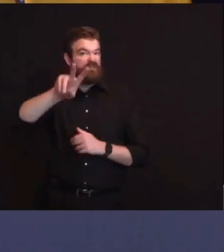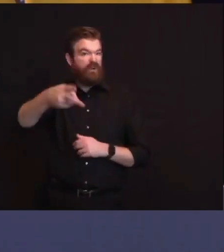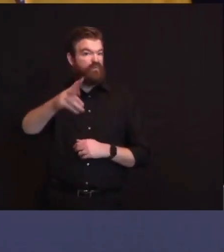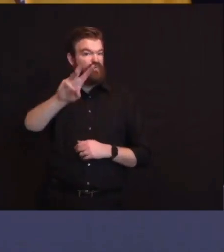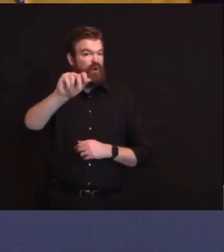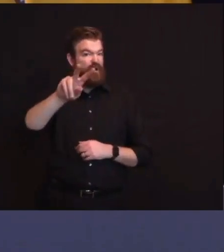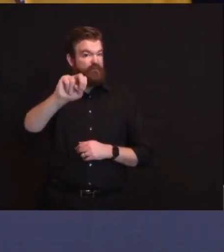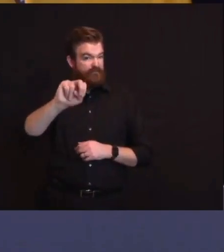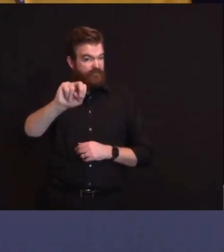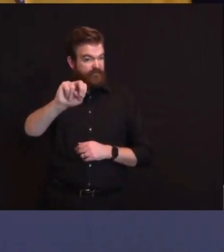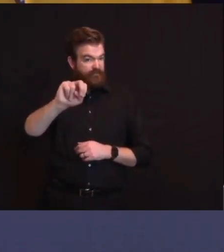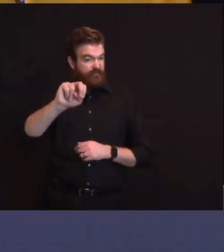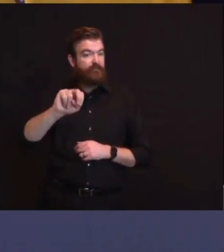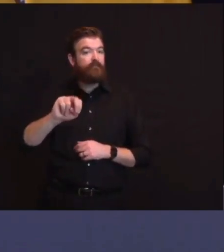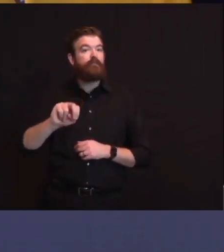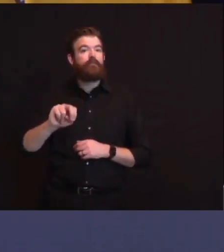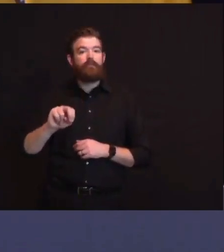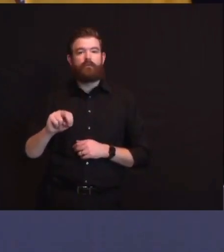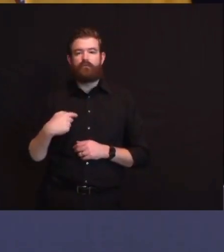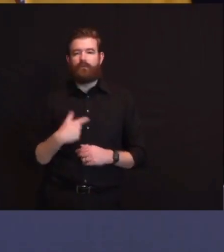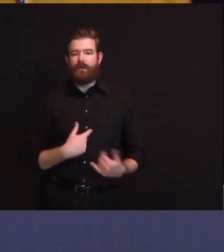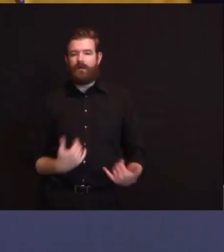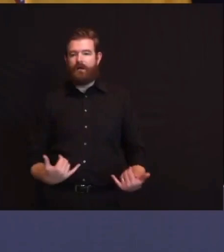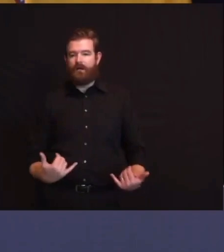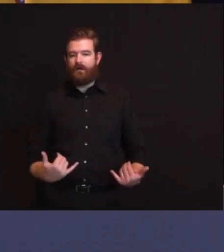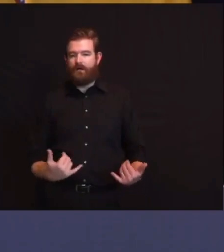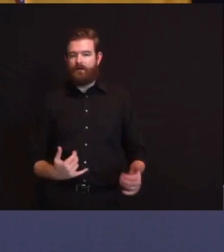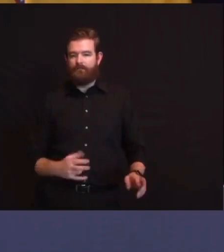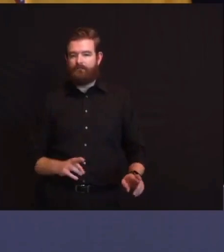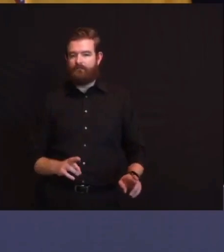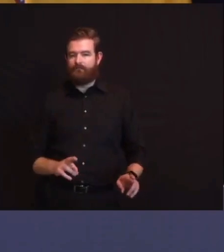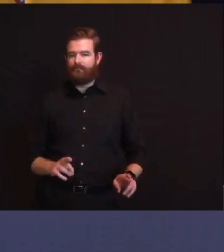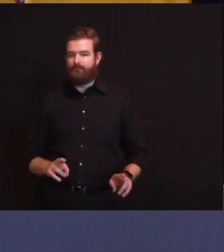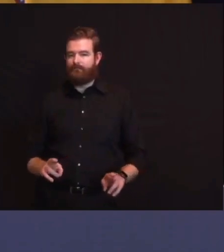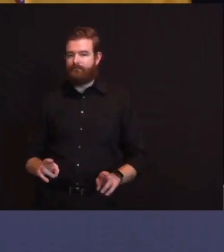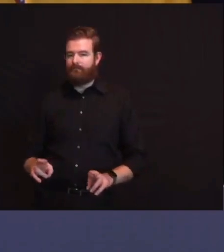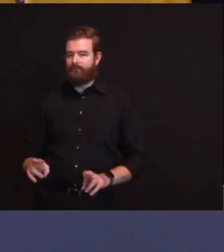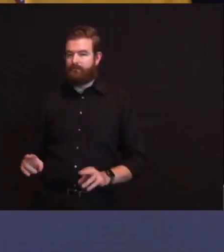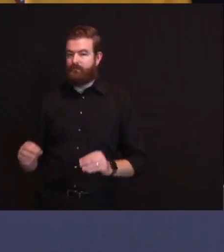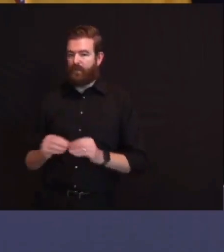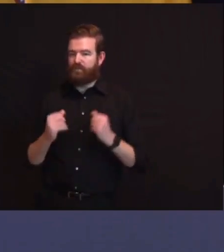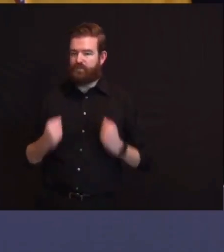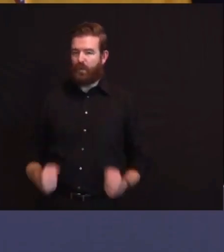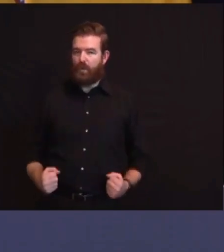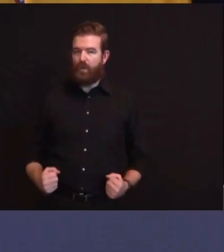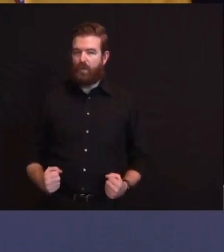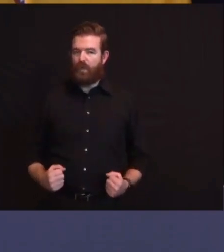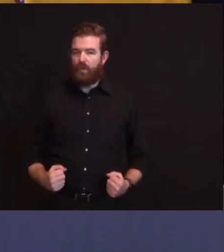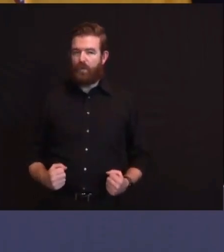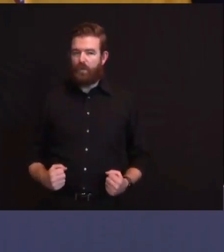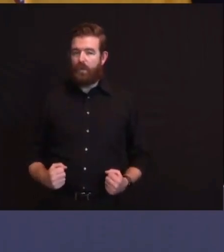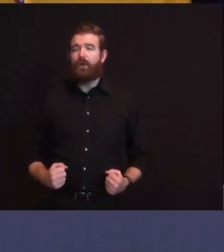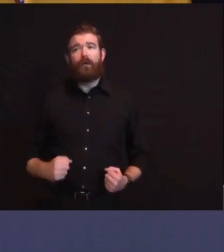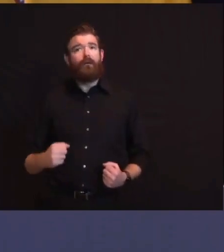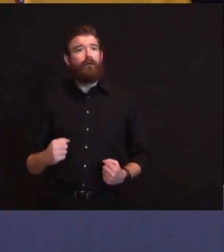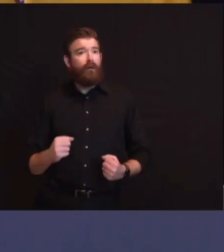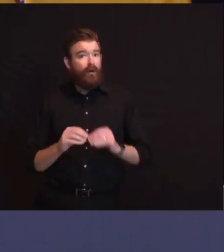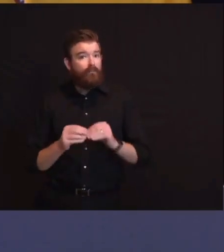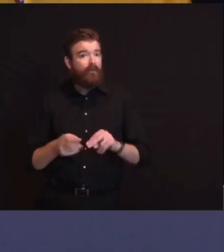we did enter this period in a very strong position. So the numbers are going up. Someone reminded me